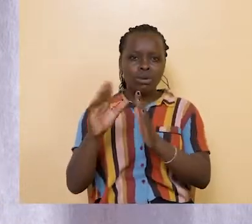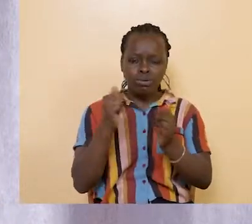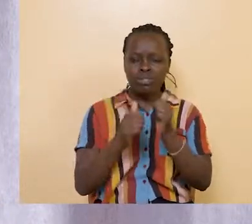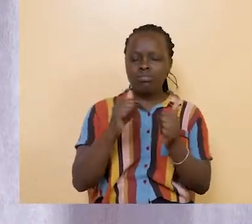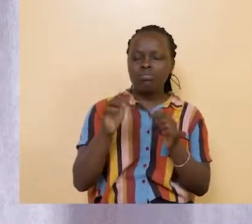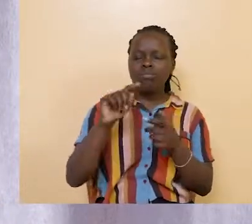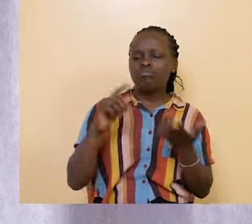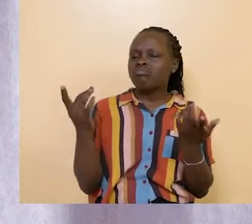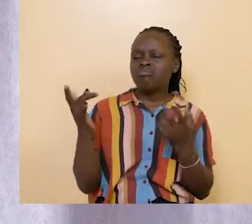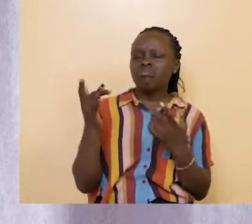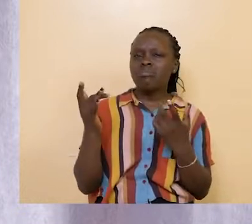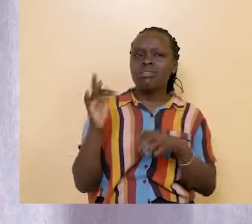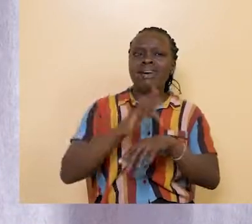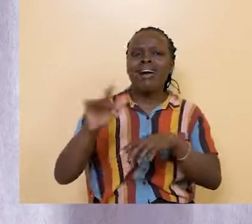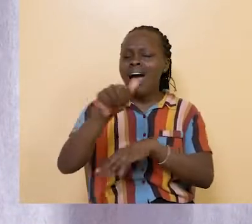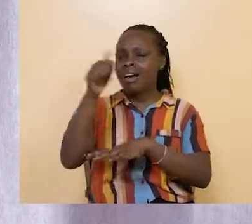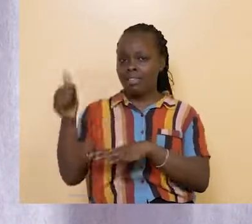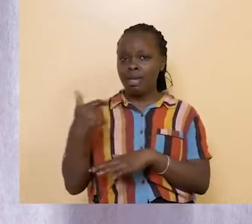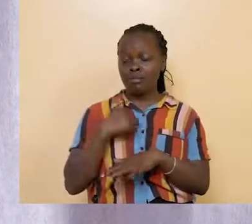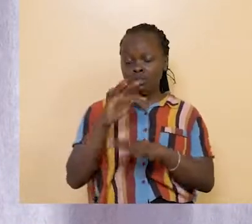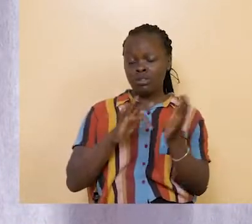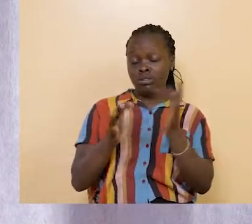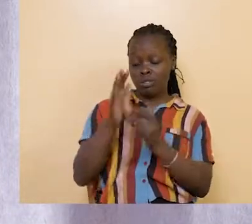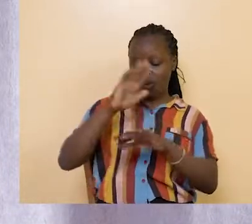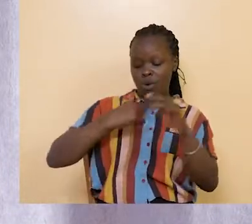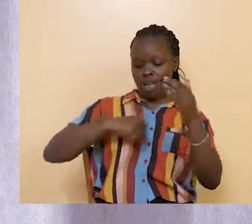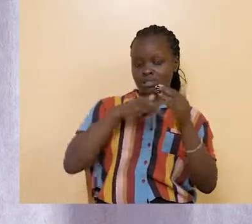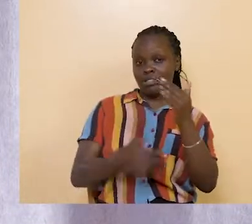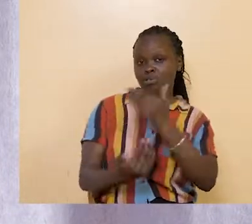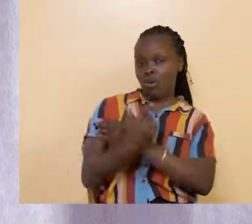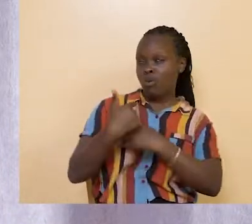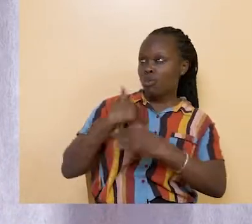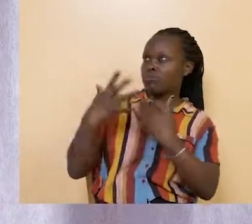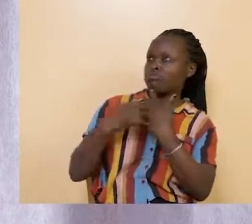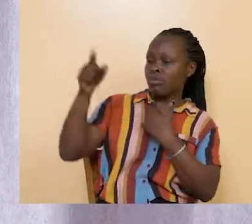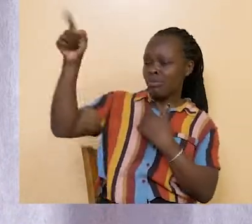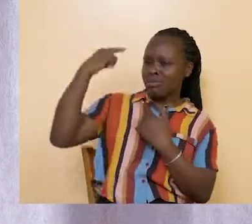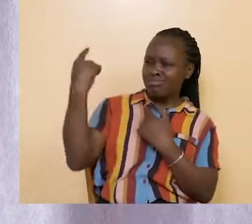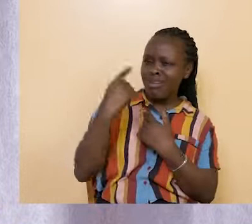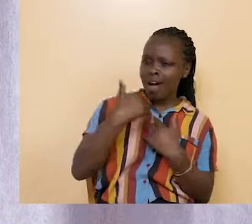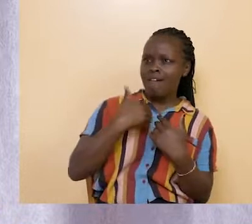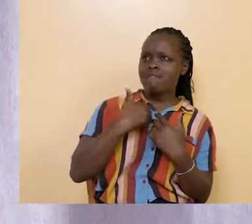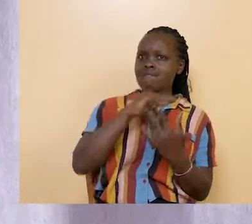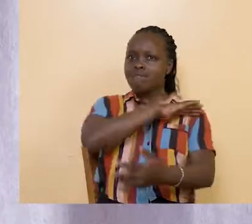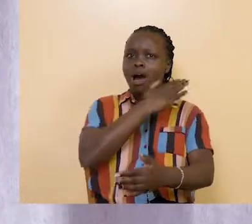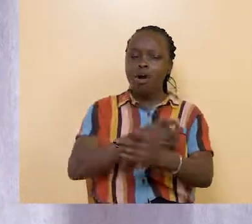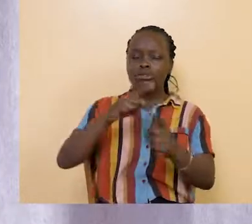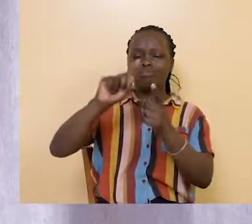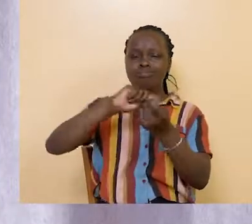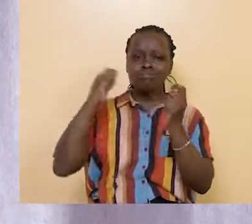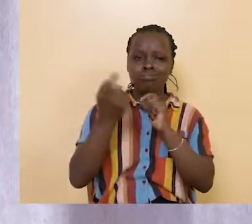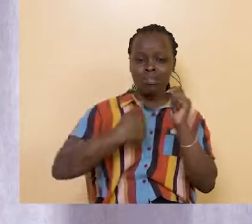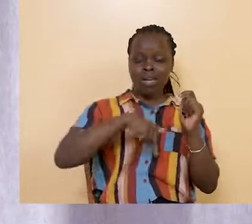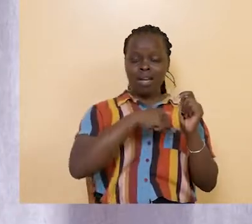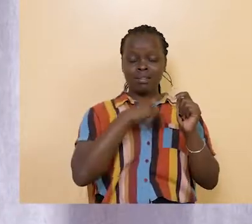others, Jesus is calling us this morning to behold him, because he alone has the power to transform us. He alone